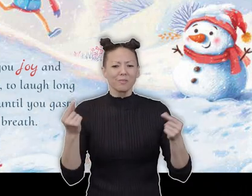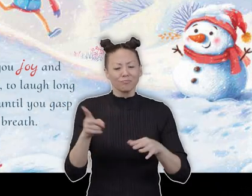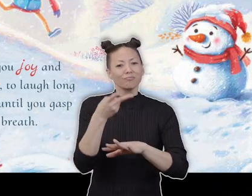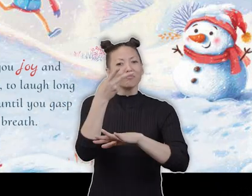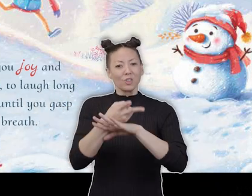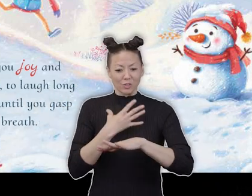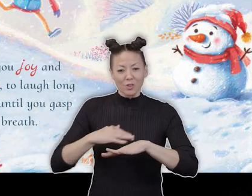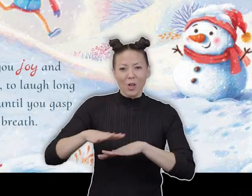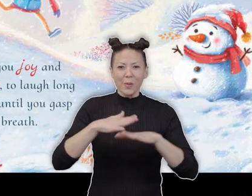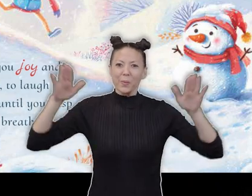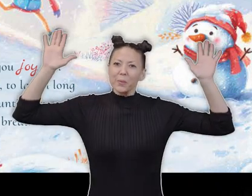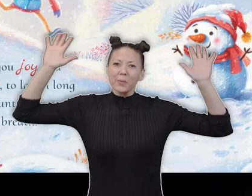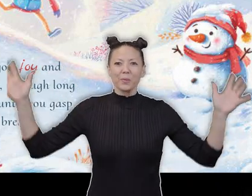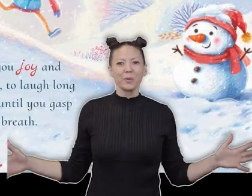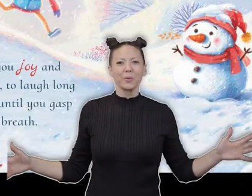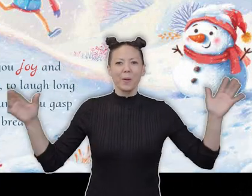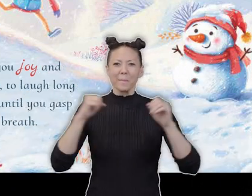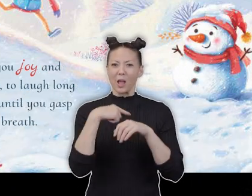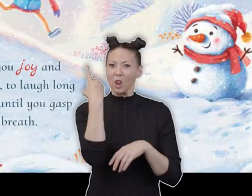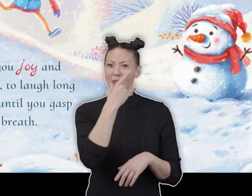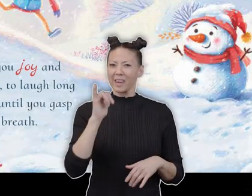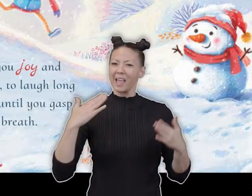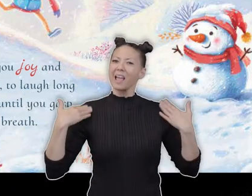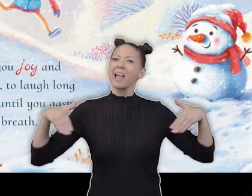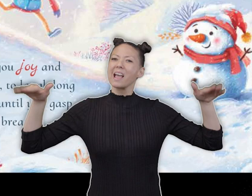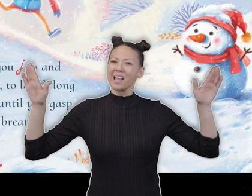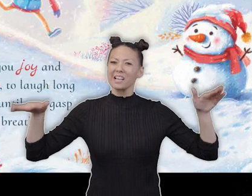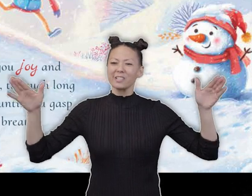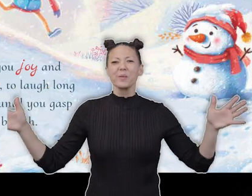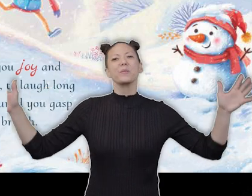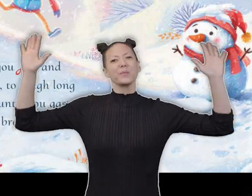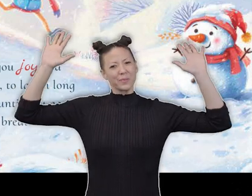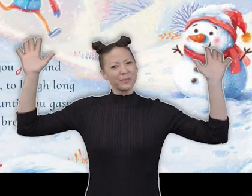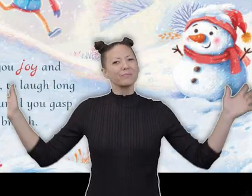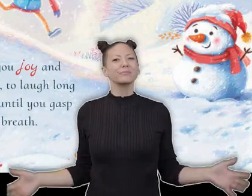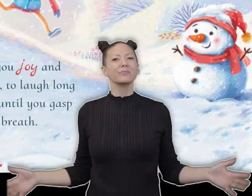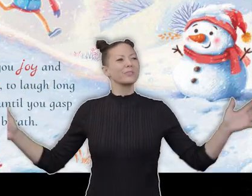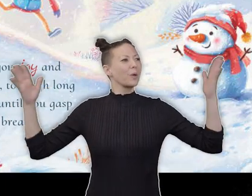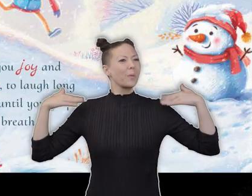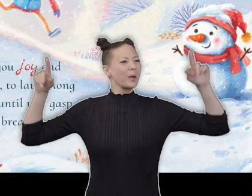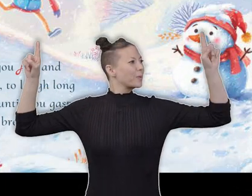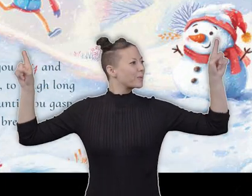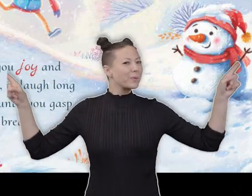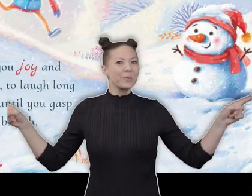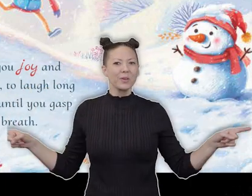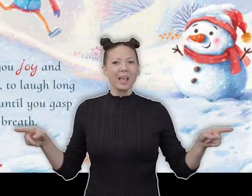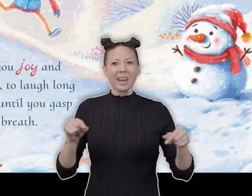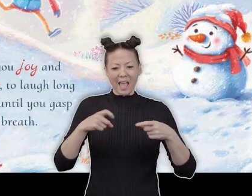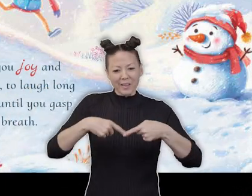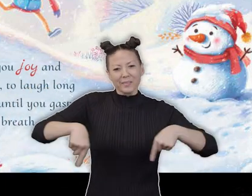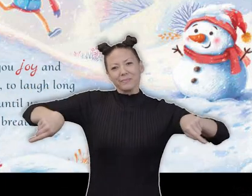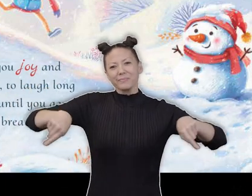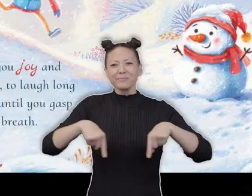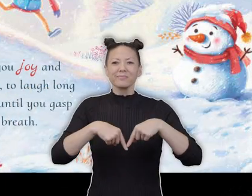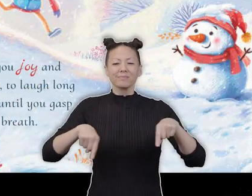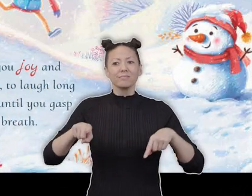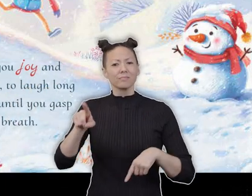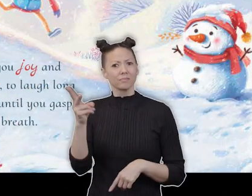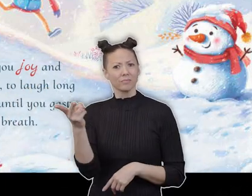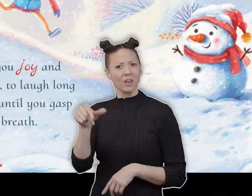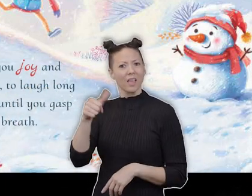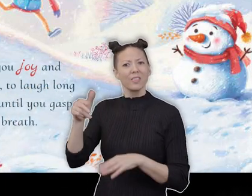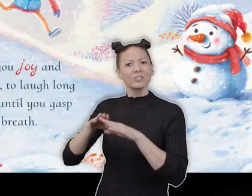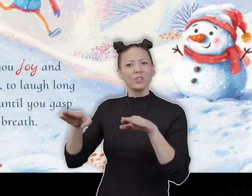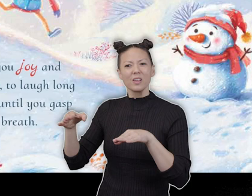by sweeping her arms and legs up and down like a jumping jacks, leaving a pattern that looks like wings and a robe. Two